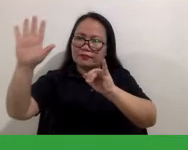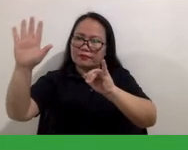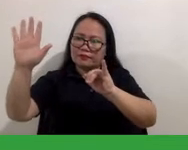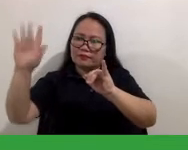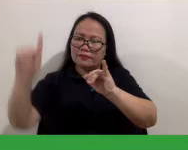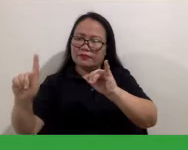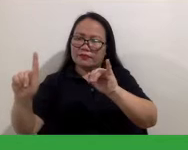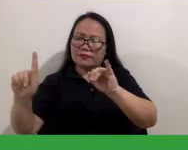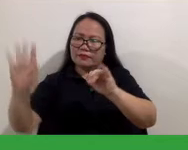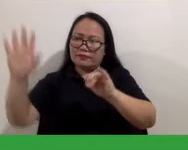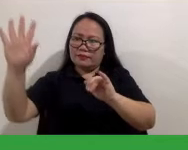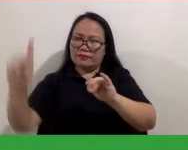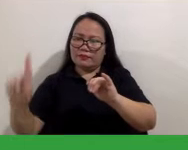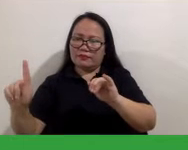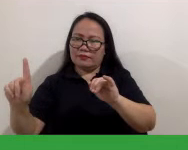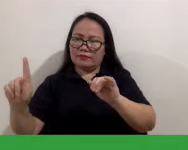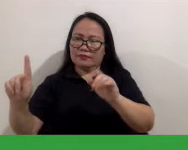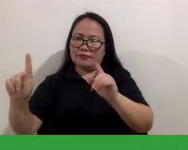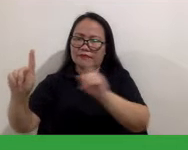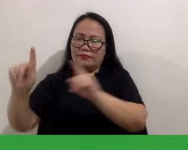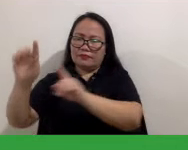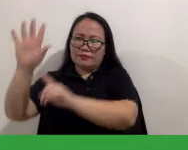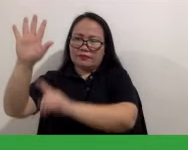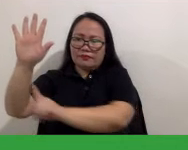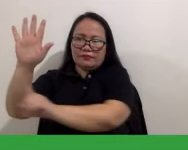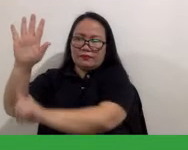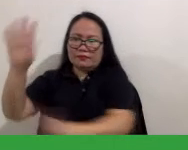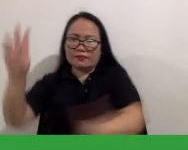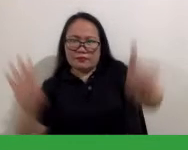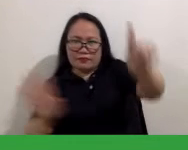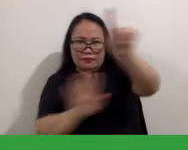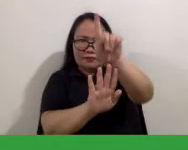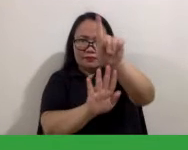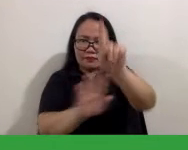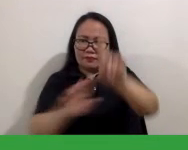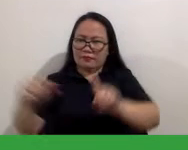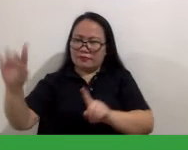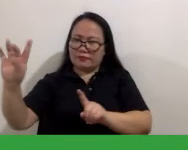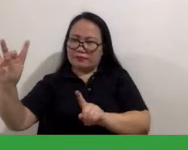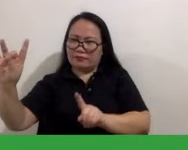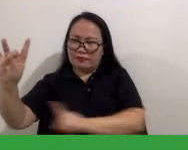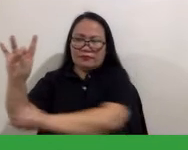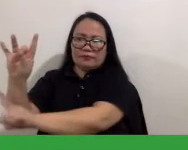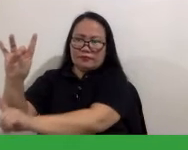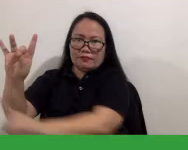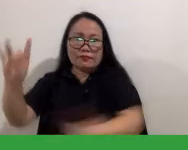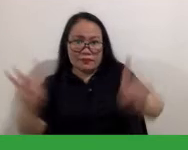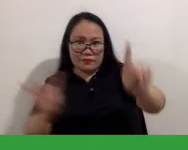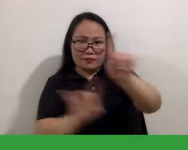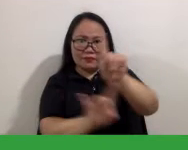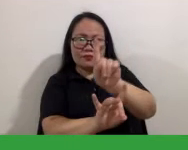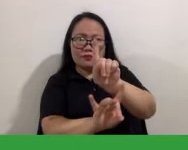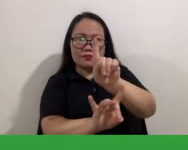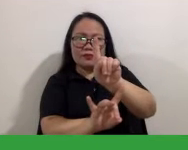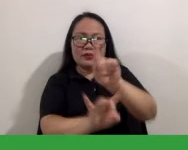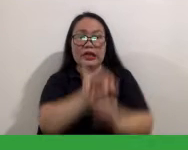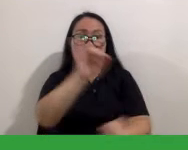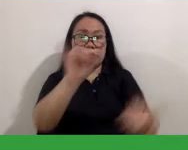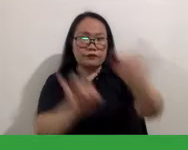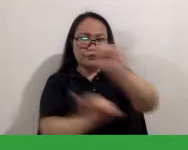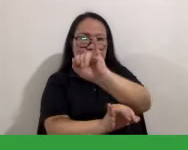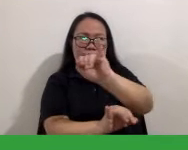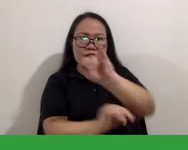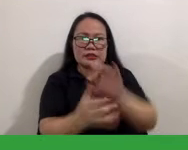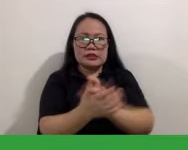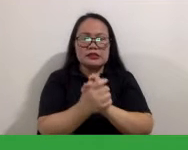So, this is the reciprocal o yung tinatawag nating multiplicative inverse. Now, lilinawin ko ulit